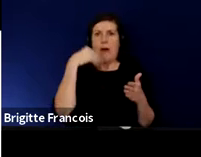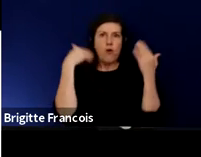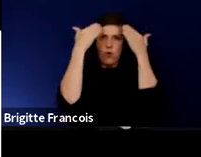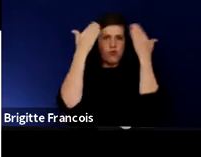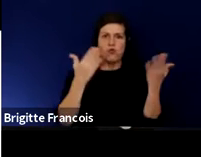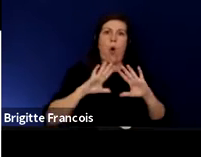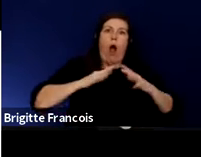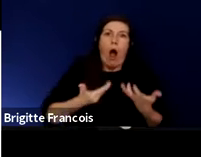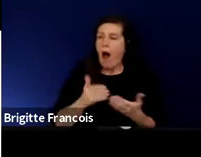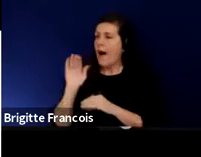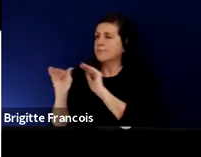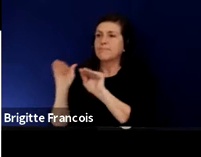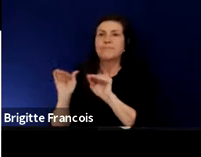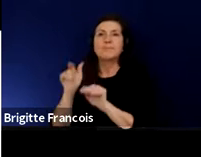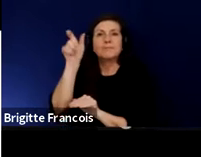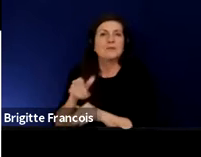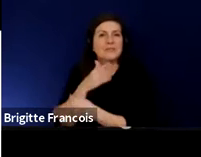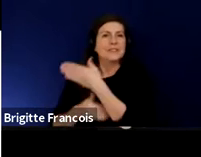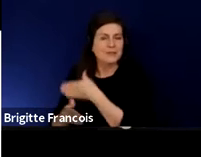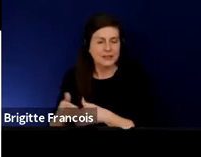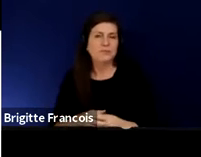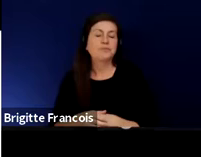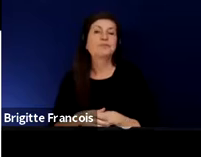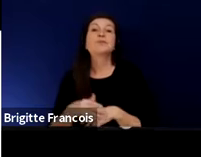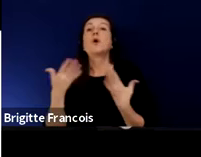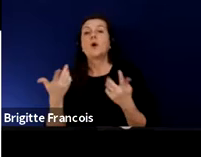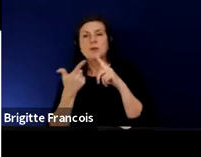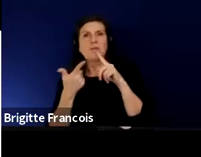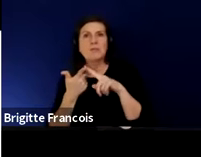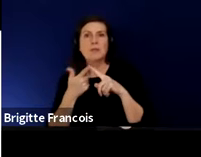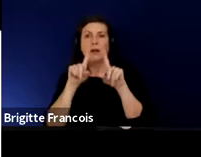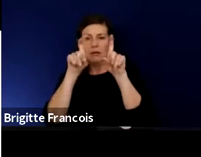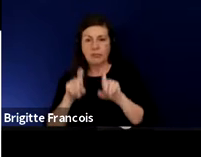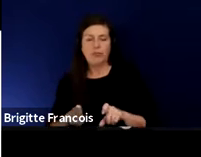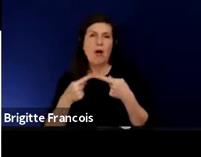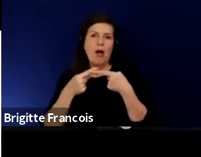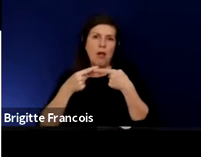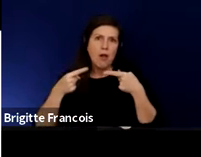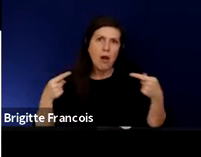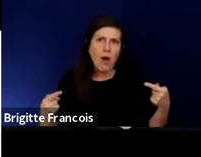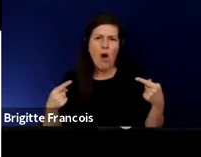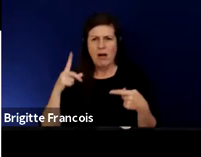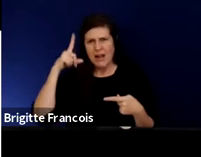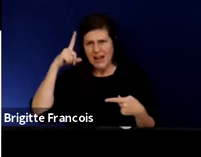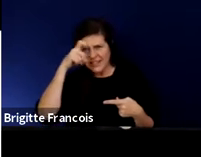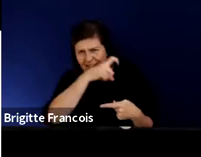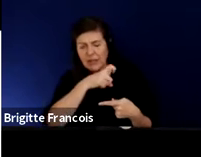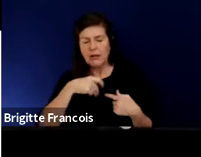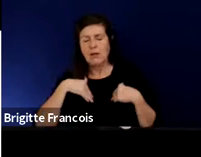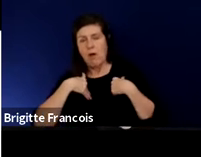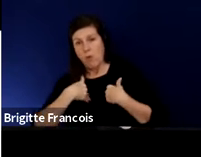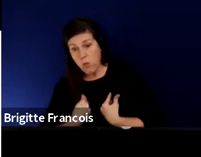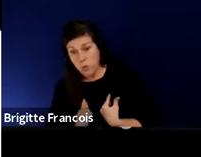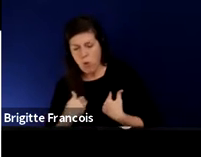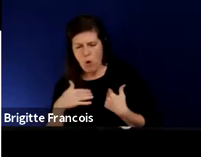long lists of complaints with the test was too difficult, it's too lengthy, it's take too long time, I get tired of it, it's too